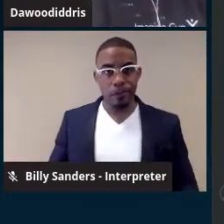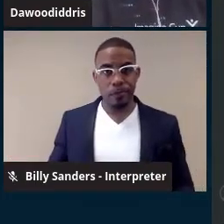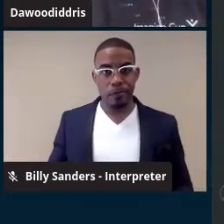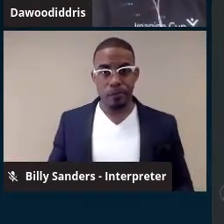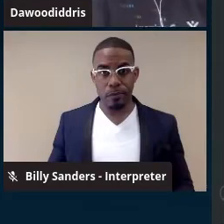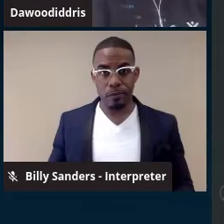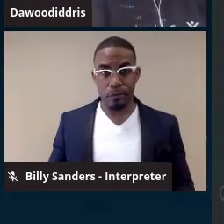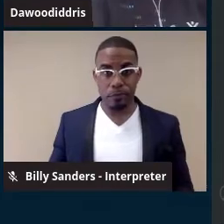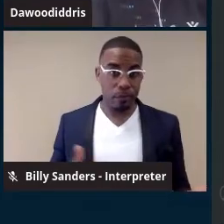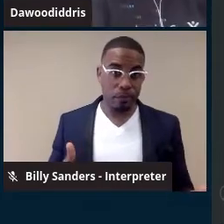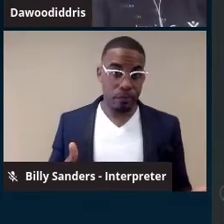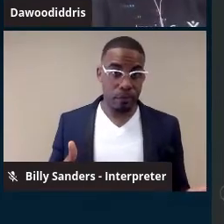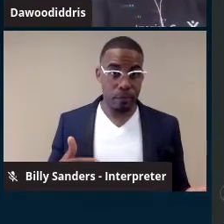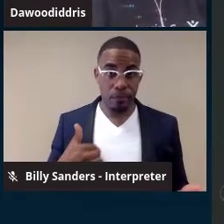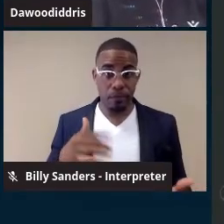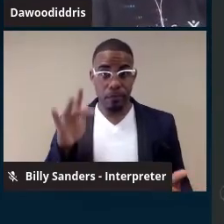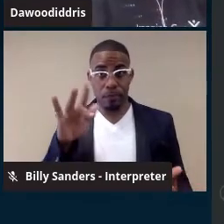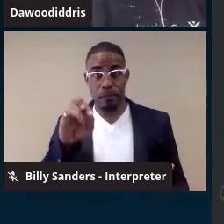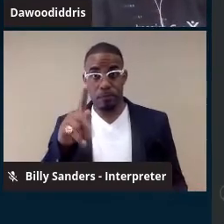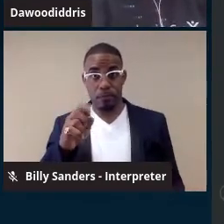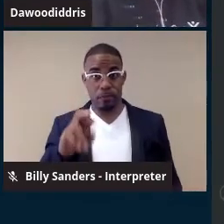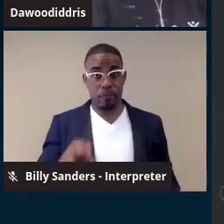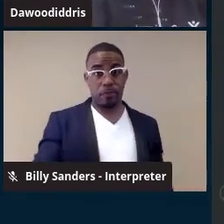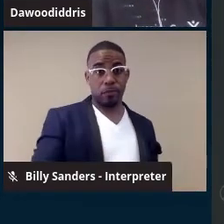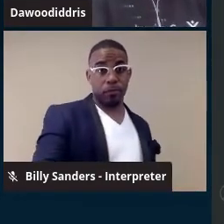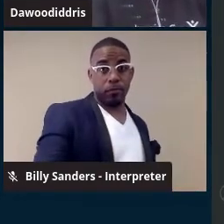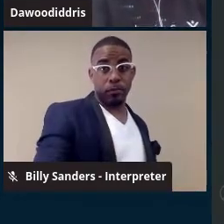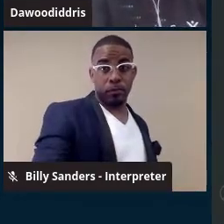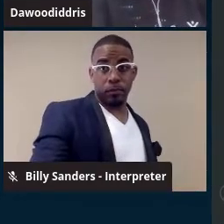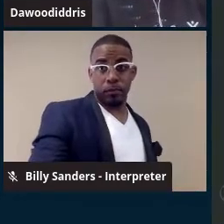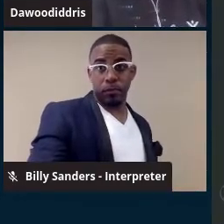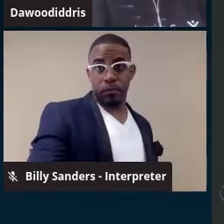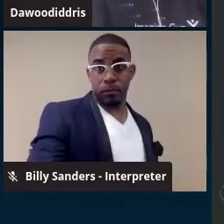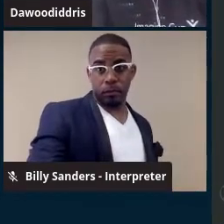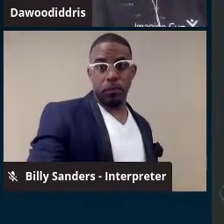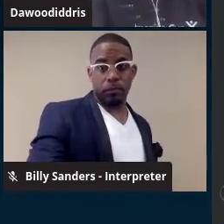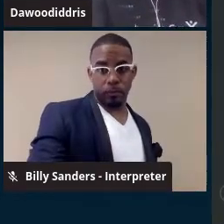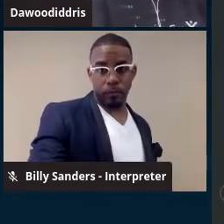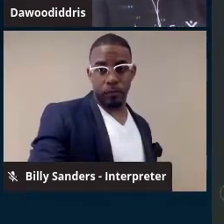Okay, so I'll call off router. I'll call new router.